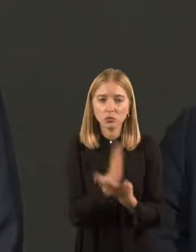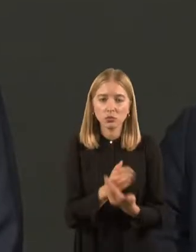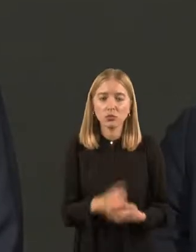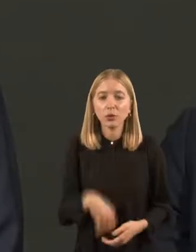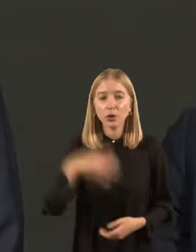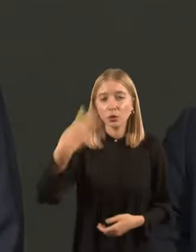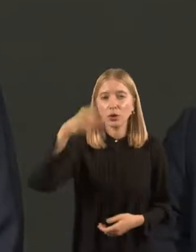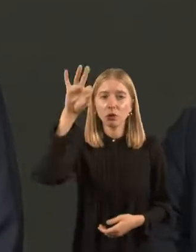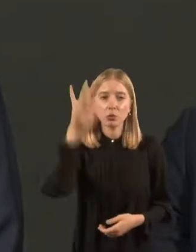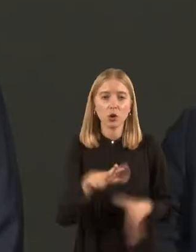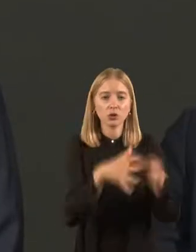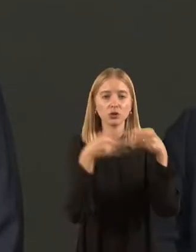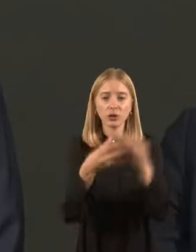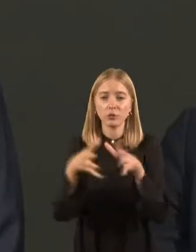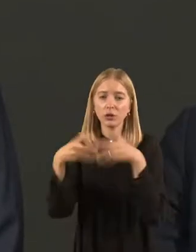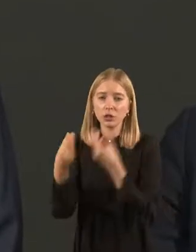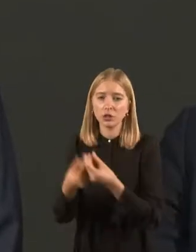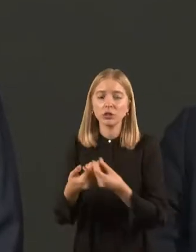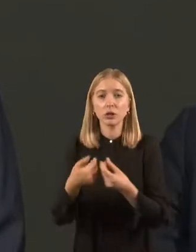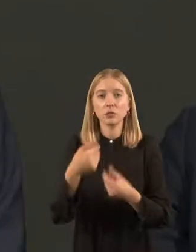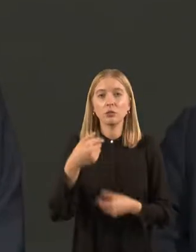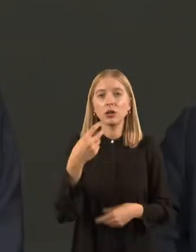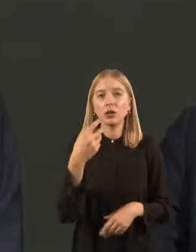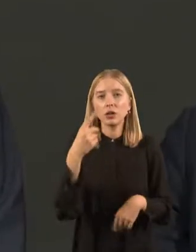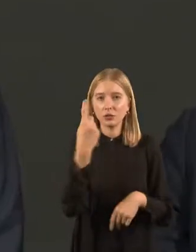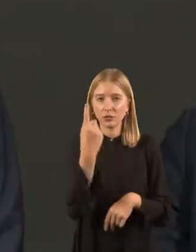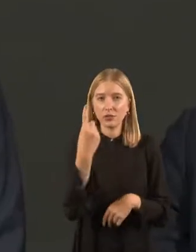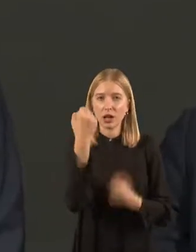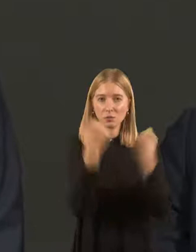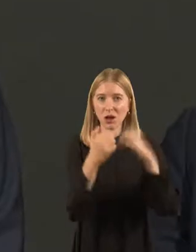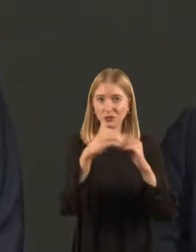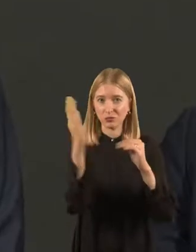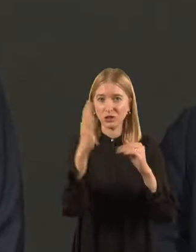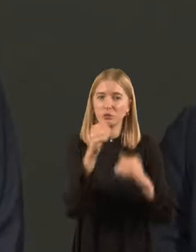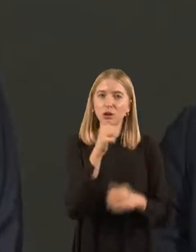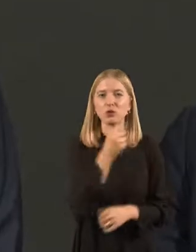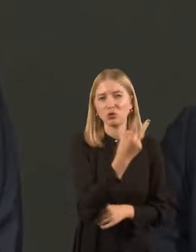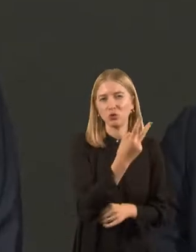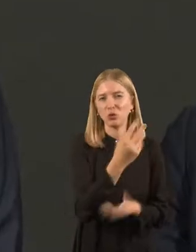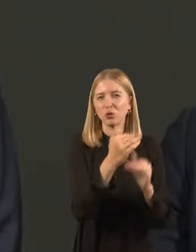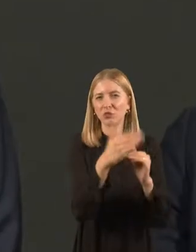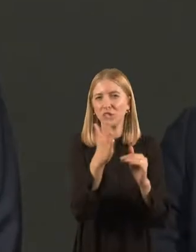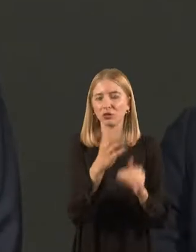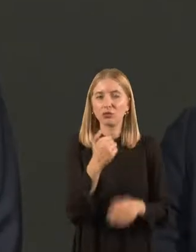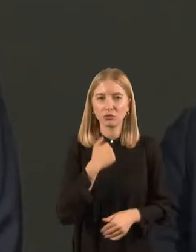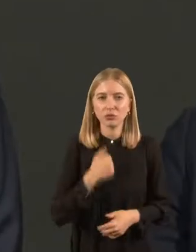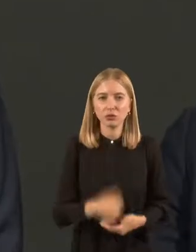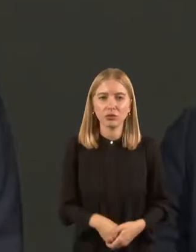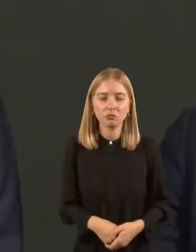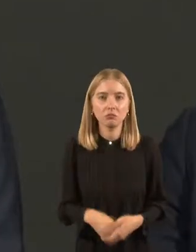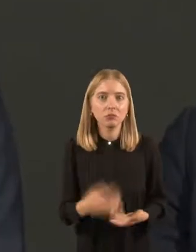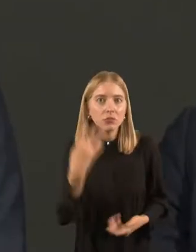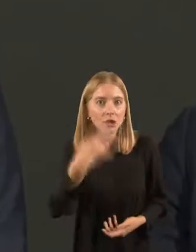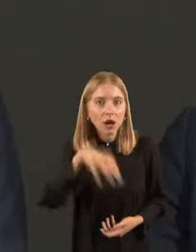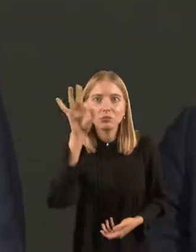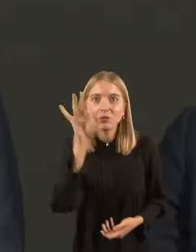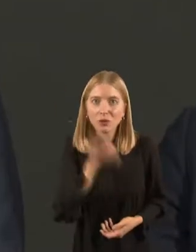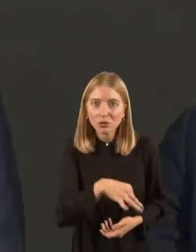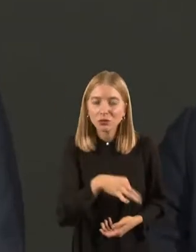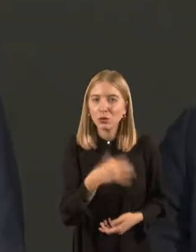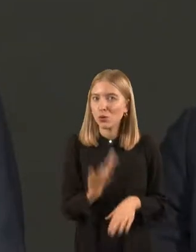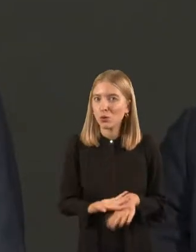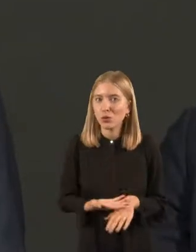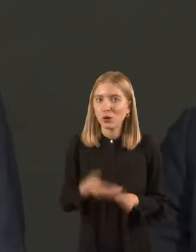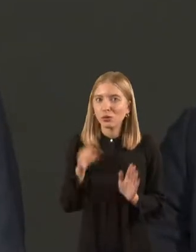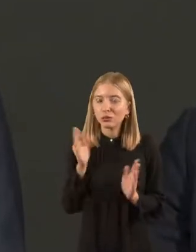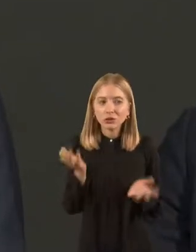We have, well, 40% of families have two or more cars. This is